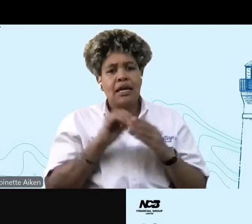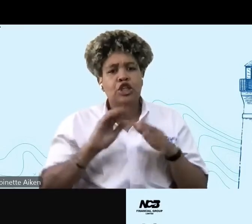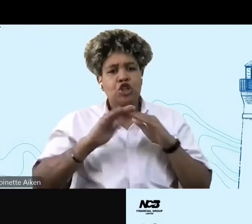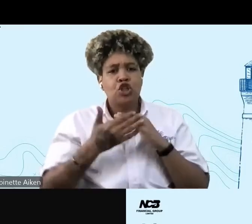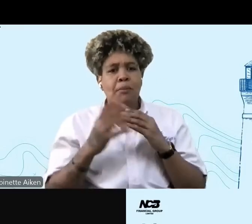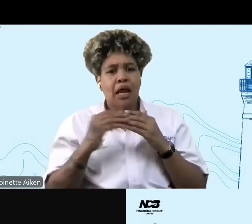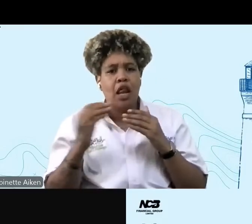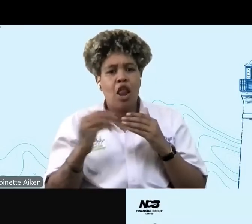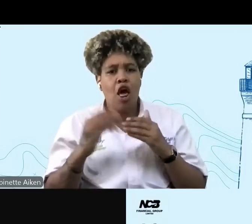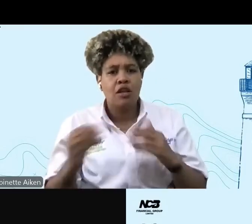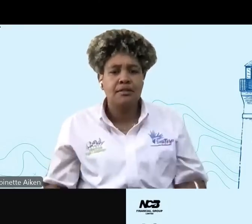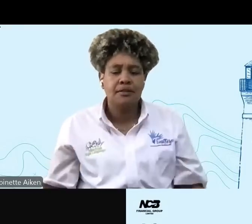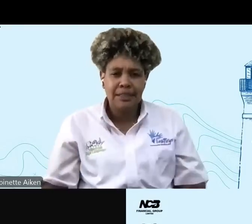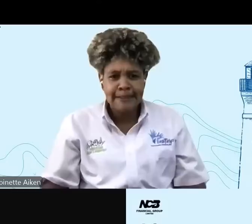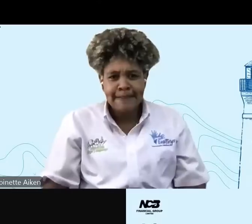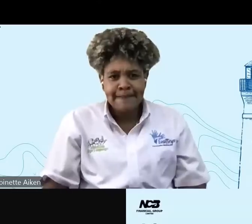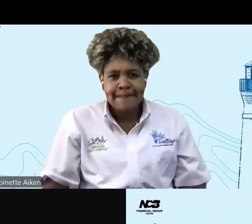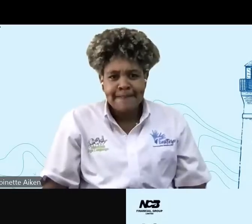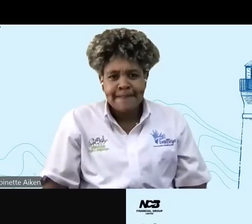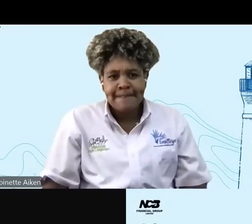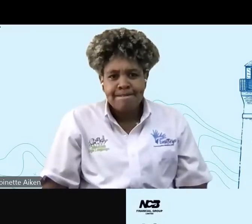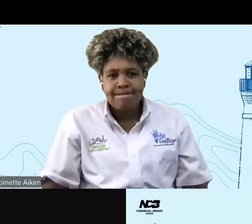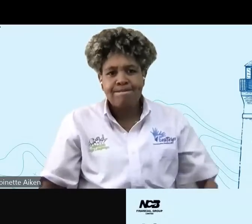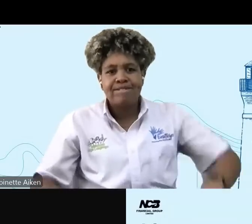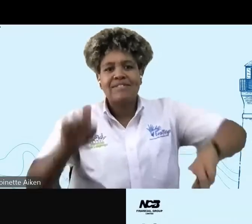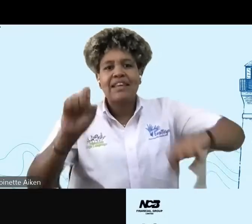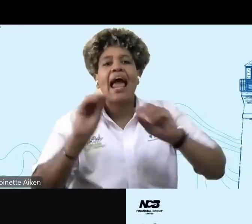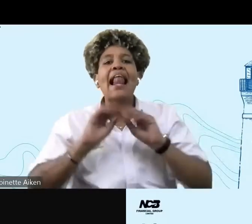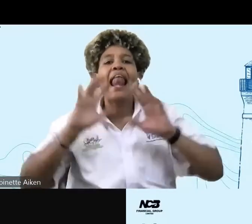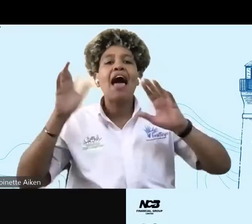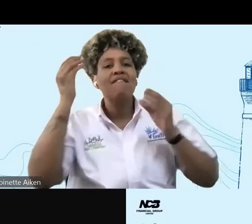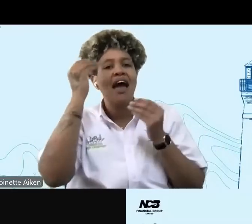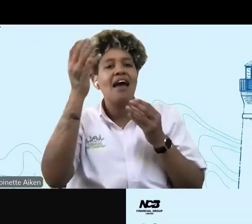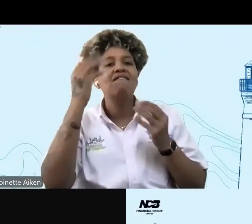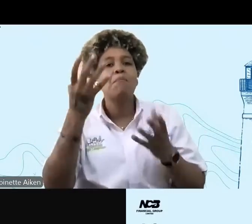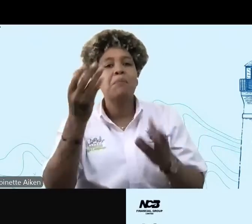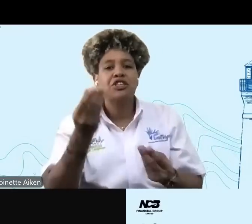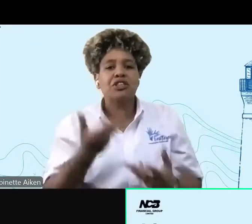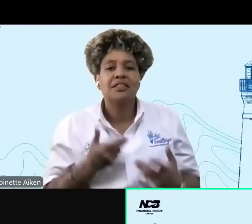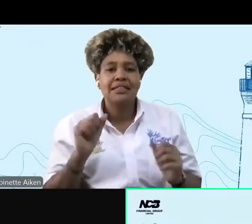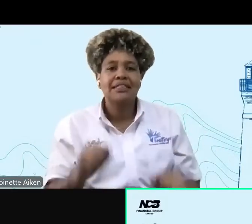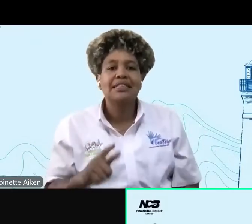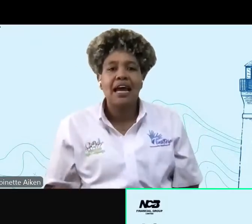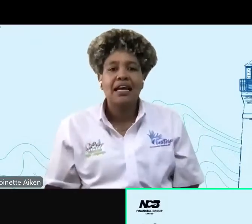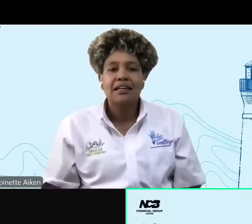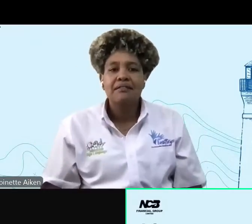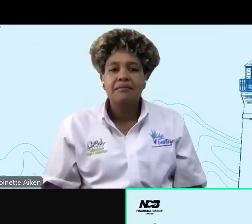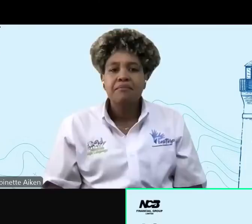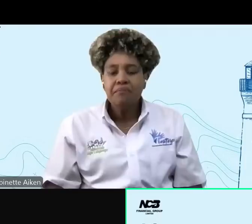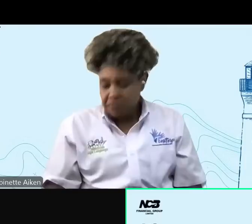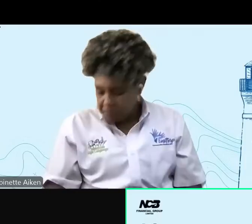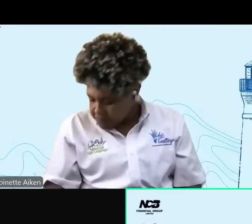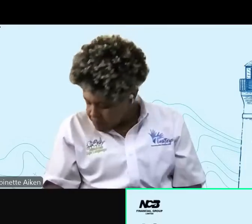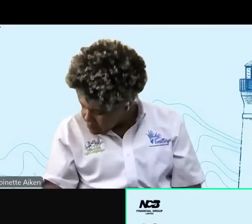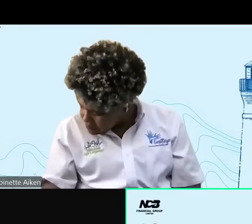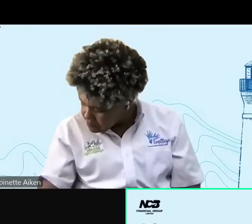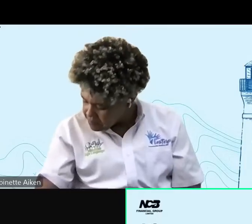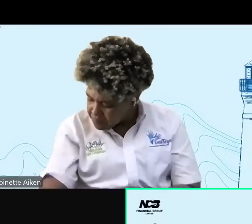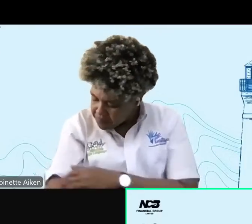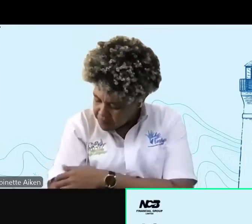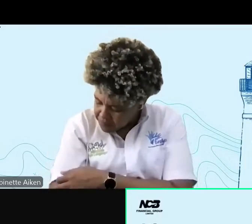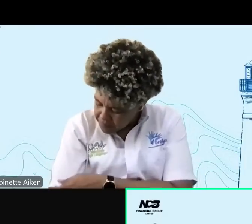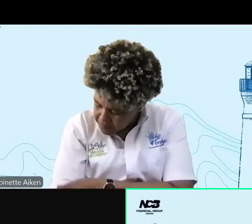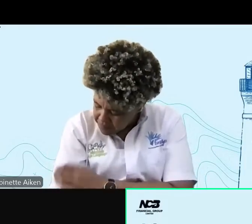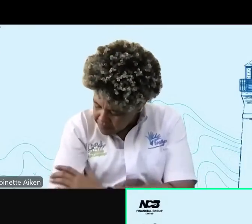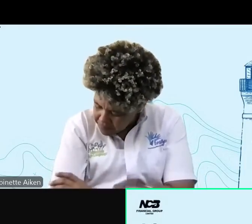Jamaican dollars? You can perhaps clarify the information. Yeah, sure. I don't